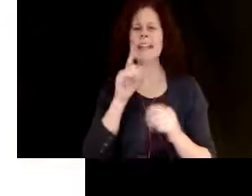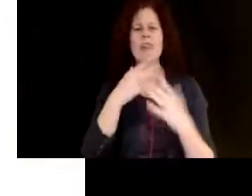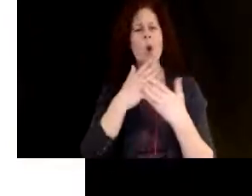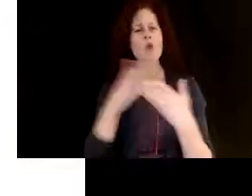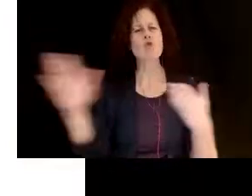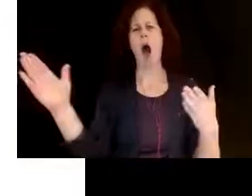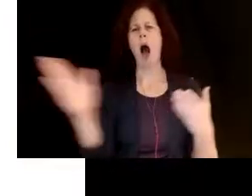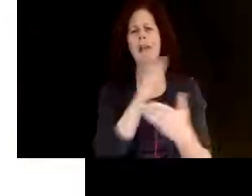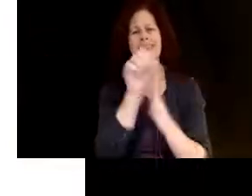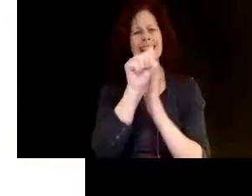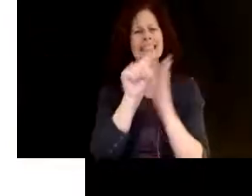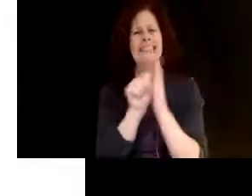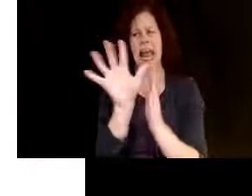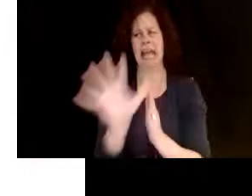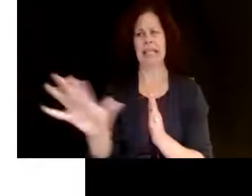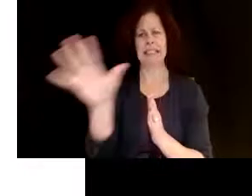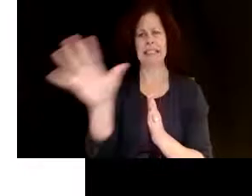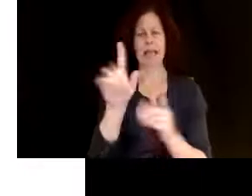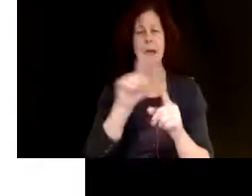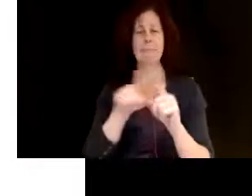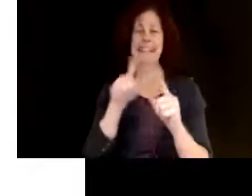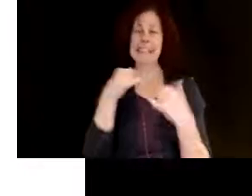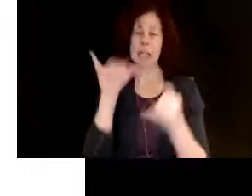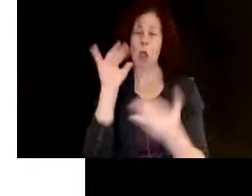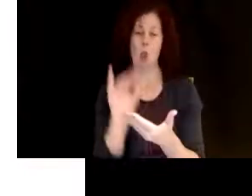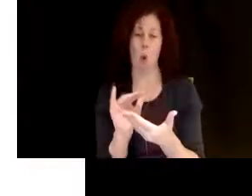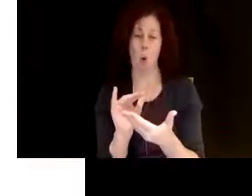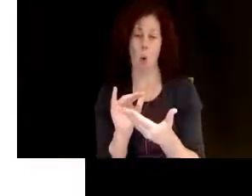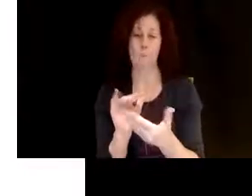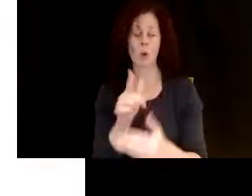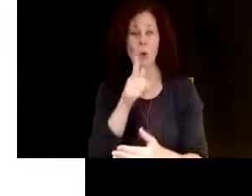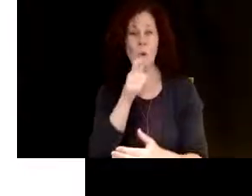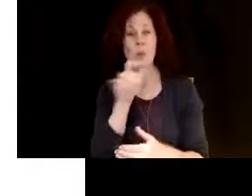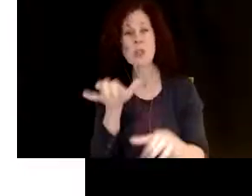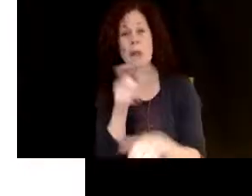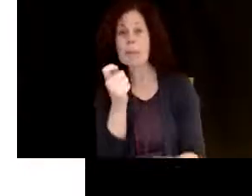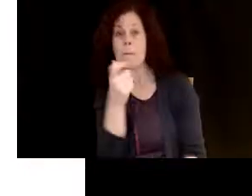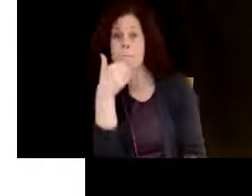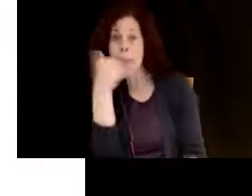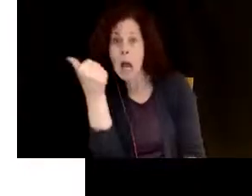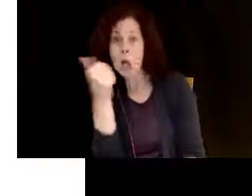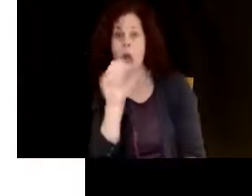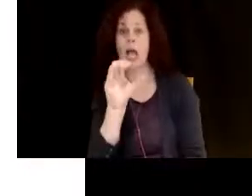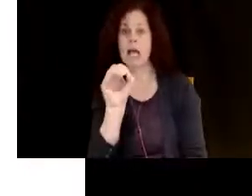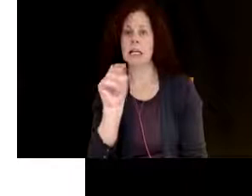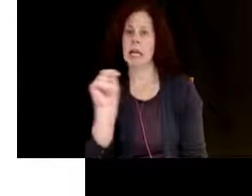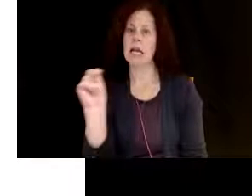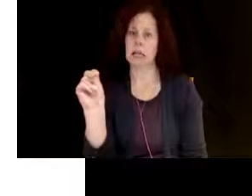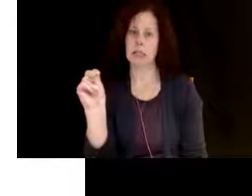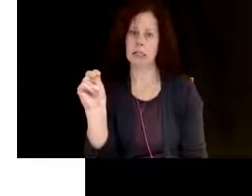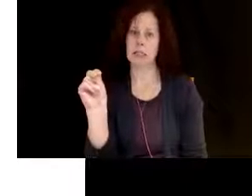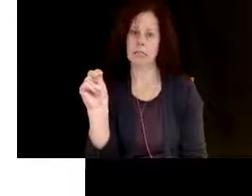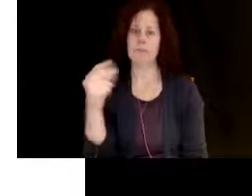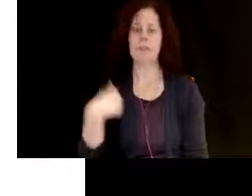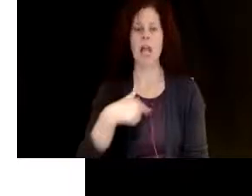low. Connecticut seemed to be doing better than most of the others, and we think that this is related